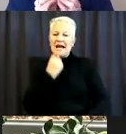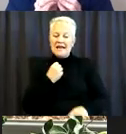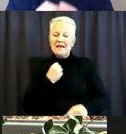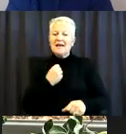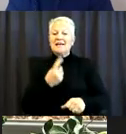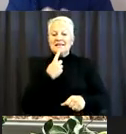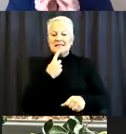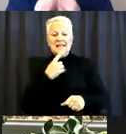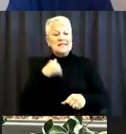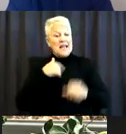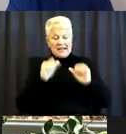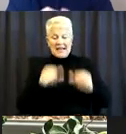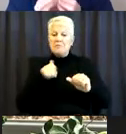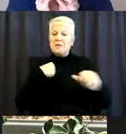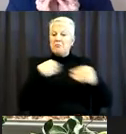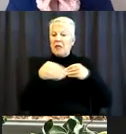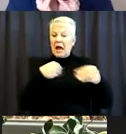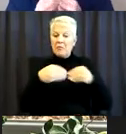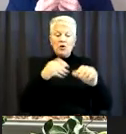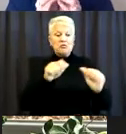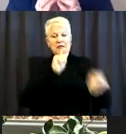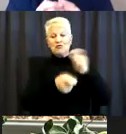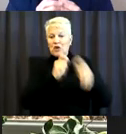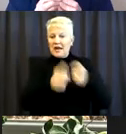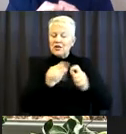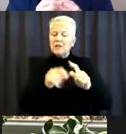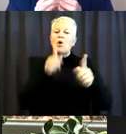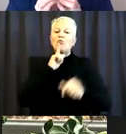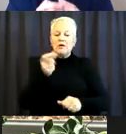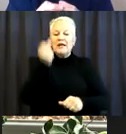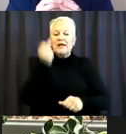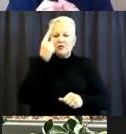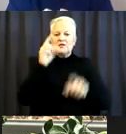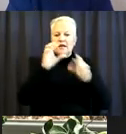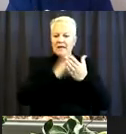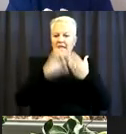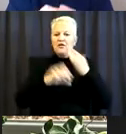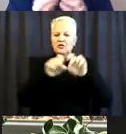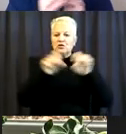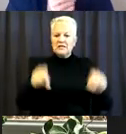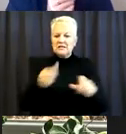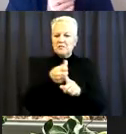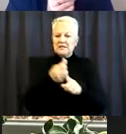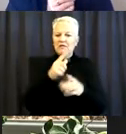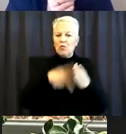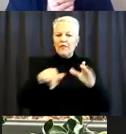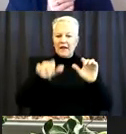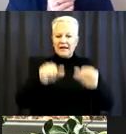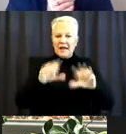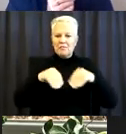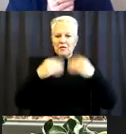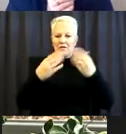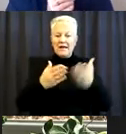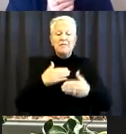it can be very pliable, very changeable, but really understand the system itself and what it provides. Next slide,